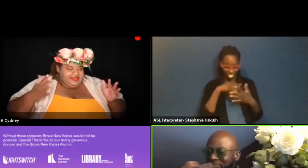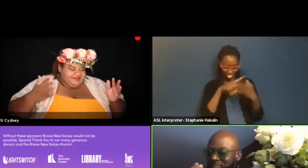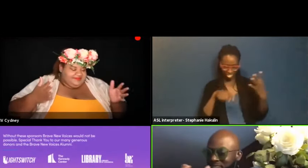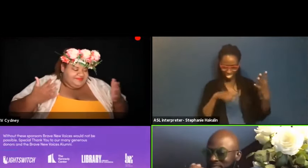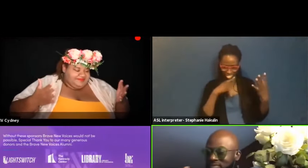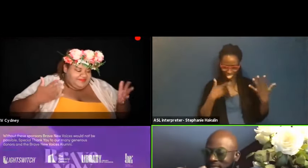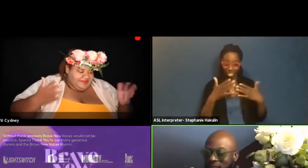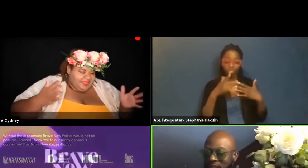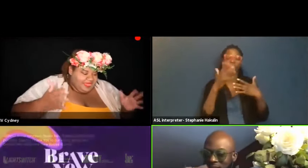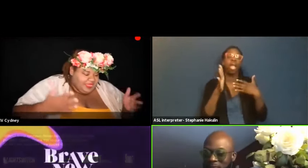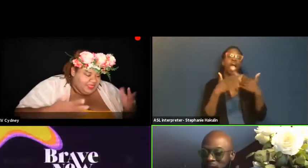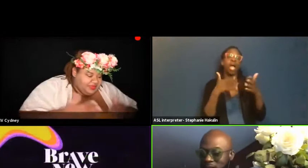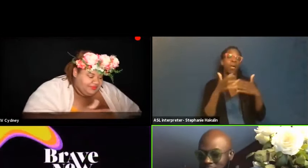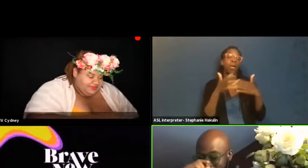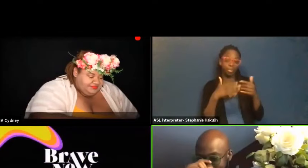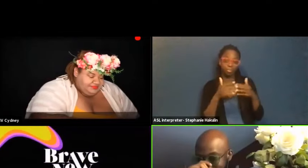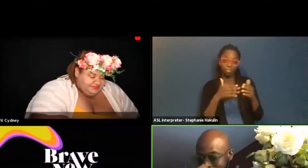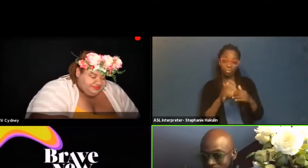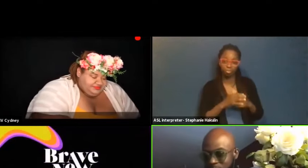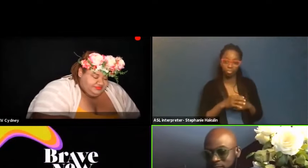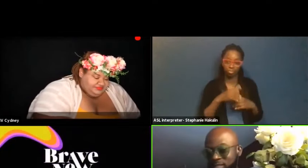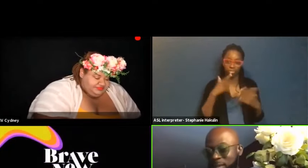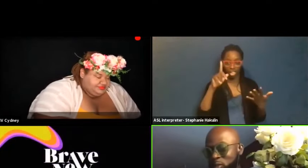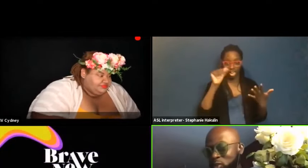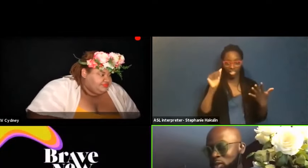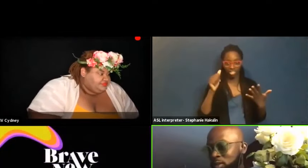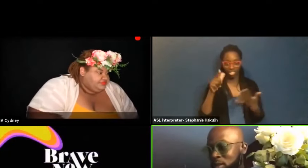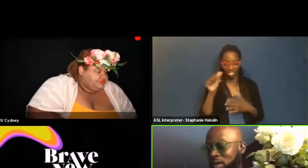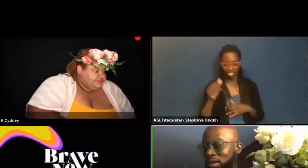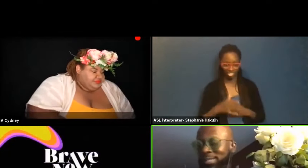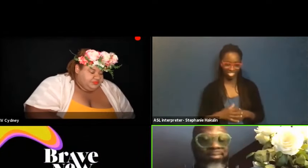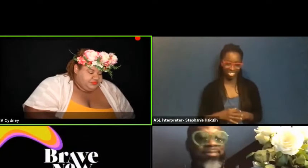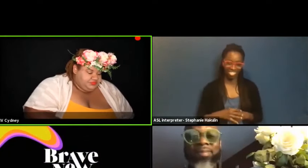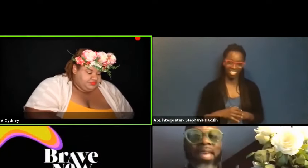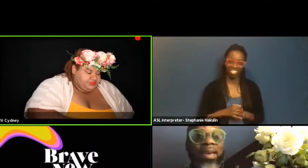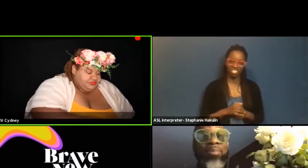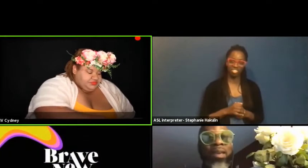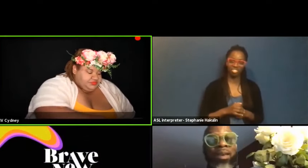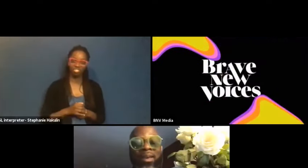LA. Give it up for LA. That was exceptional.